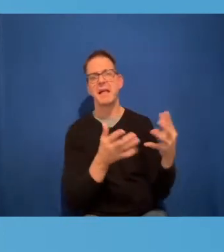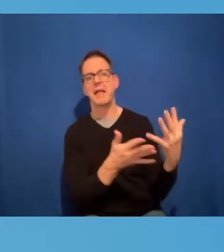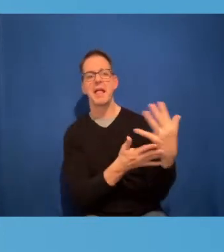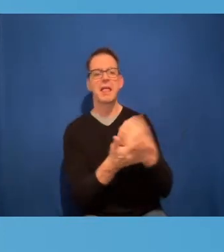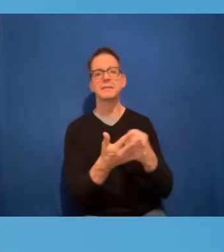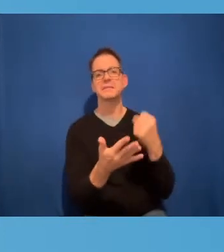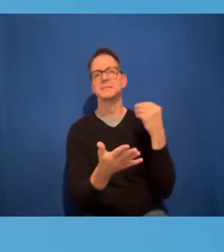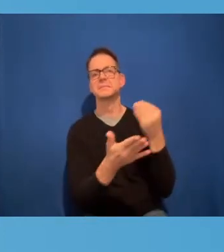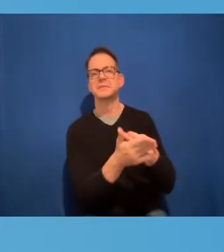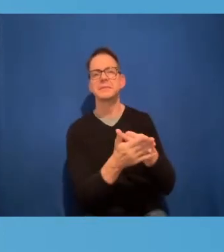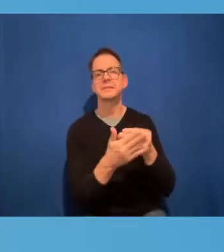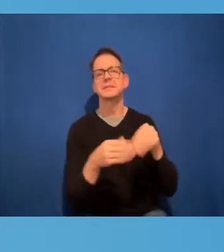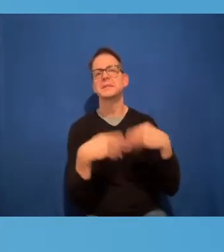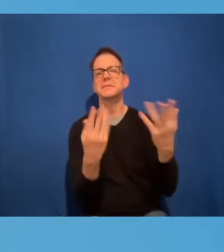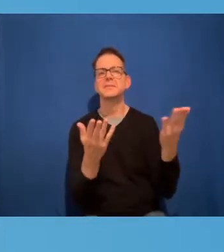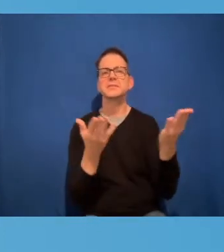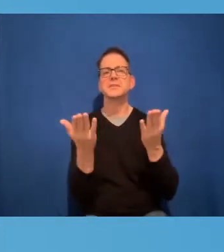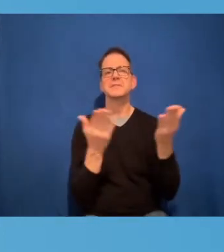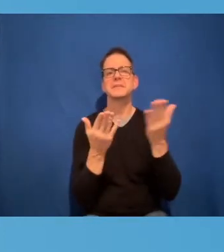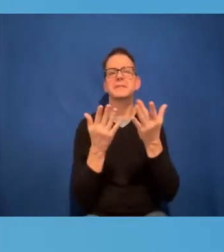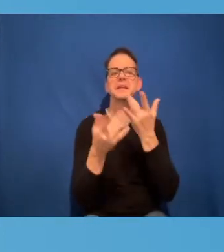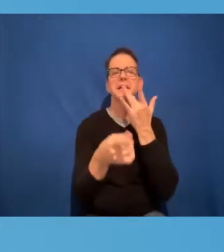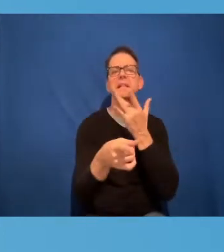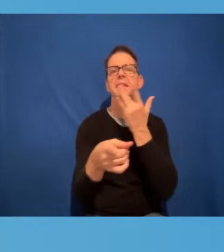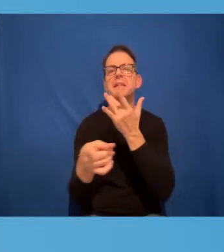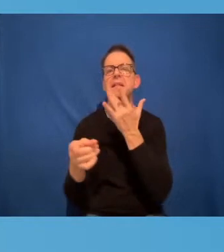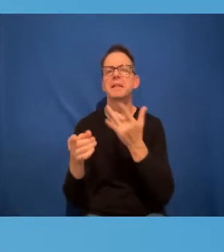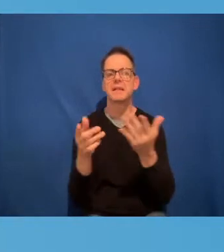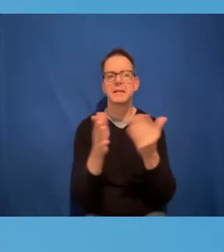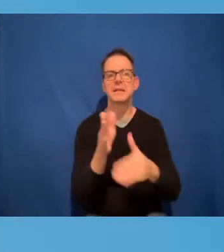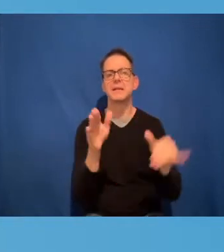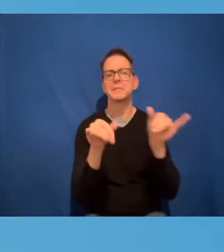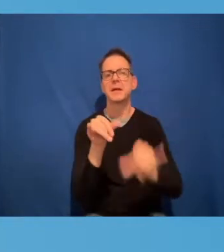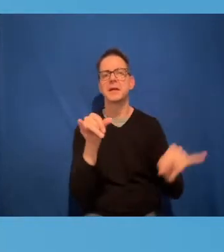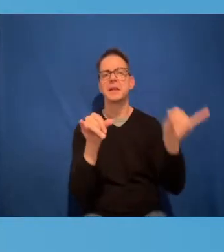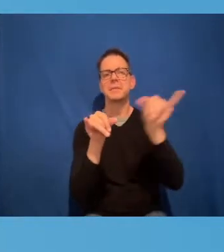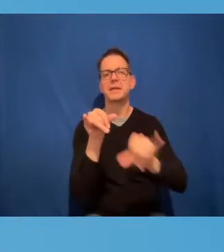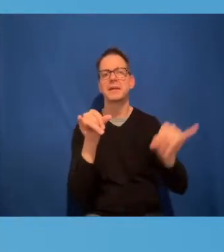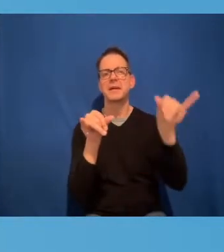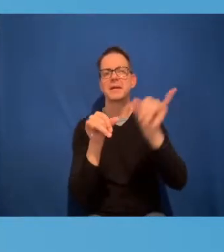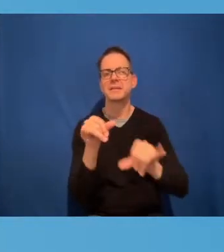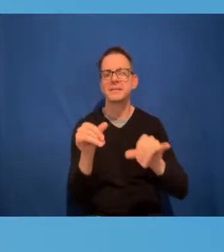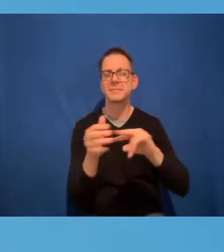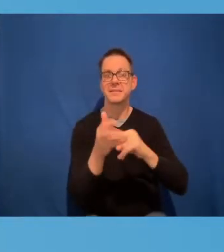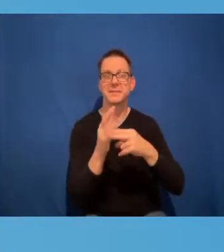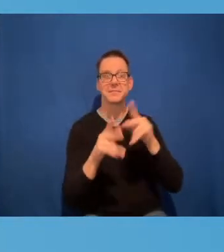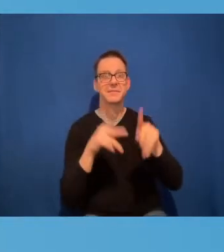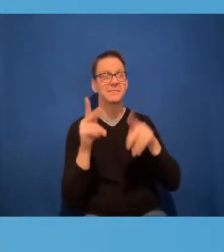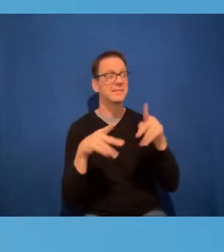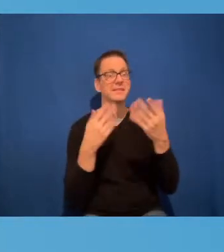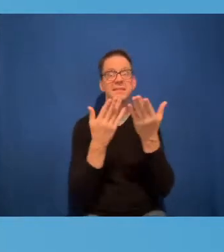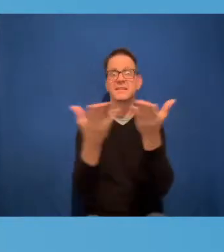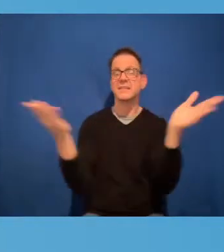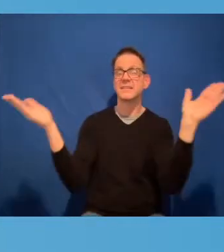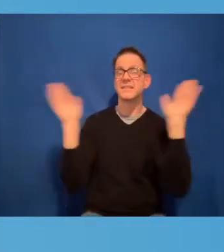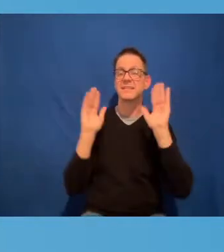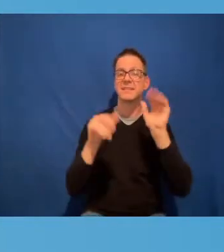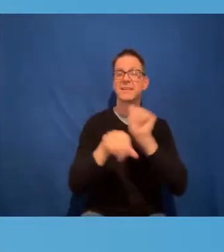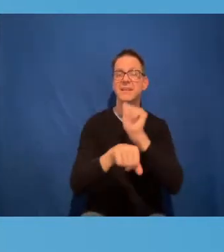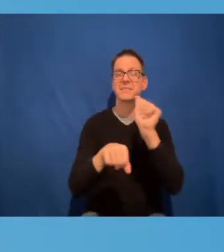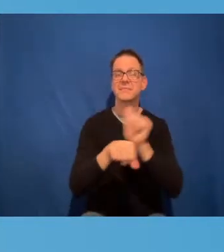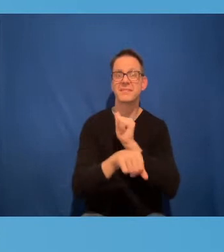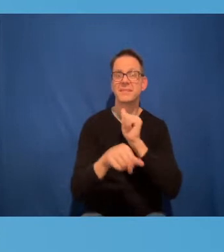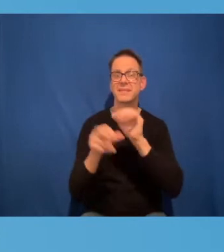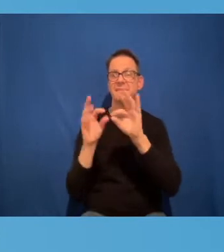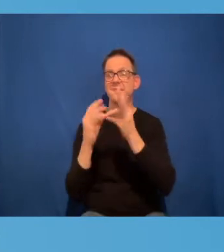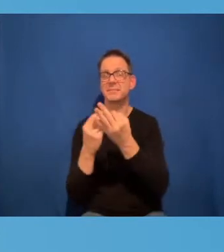was repeated again and again. And so that had created animosity between people, Albertans and their